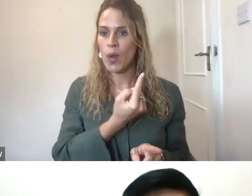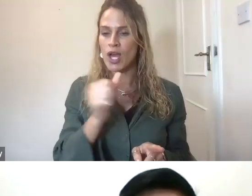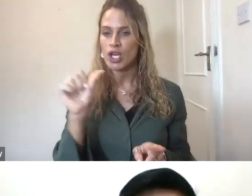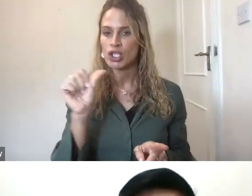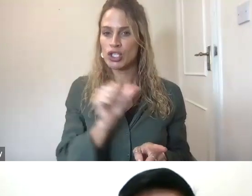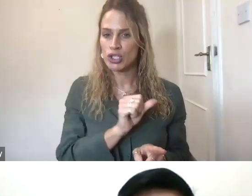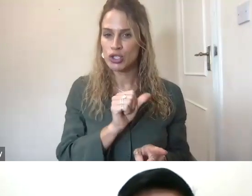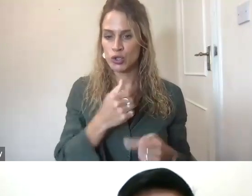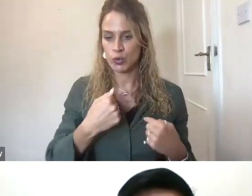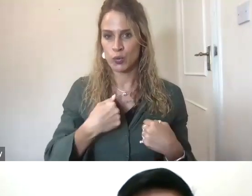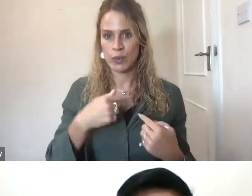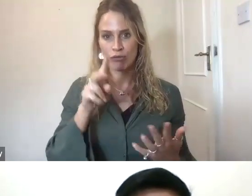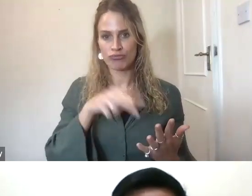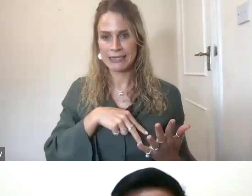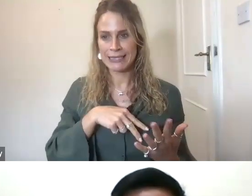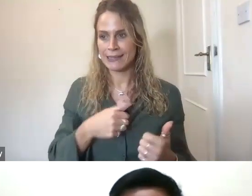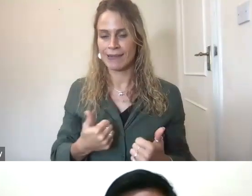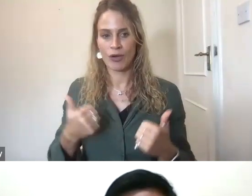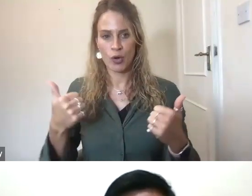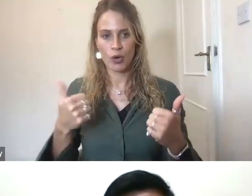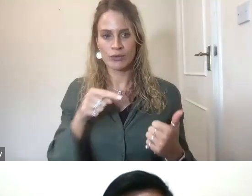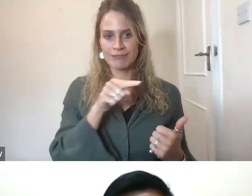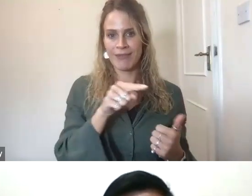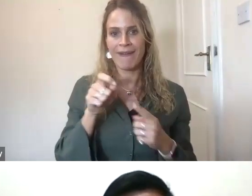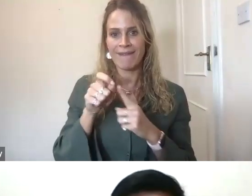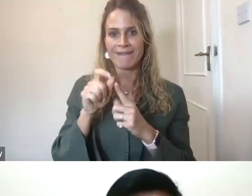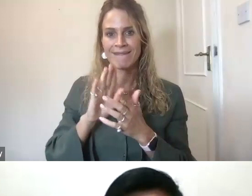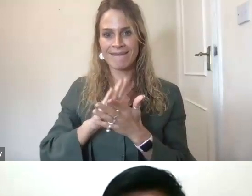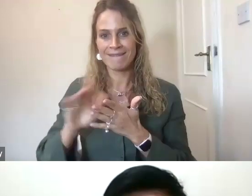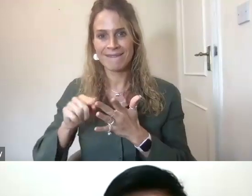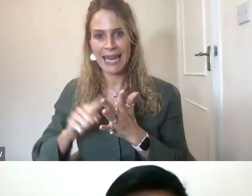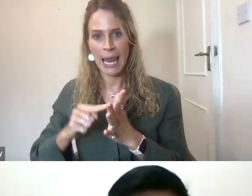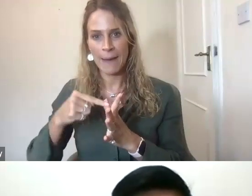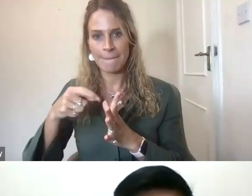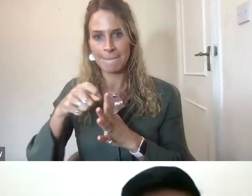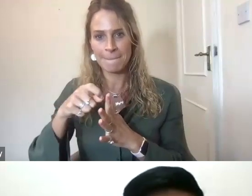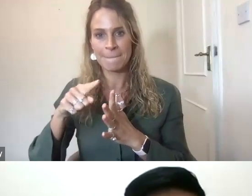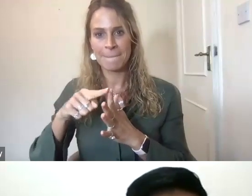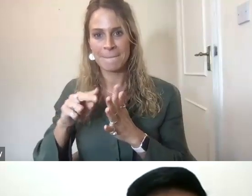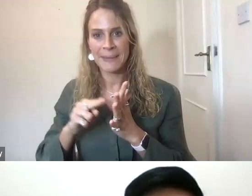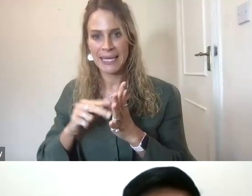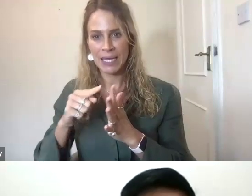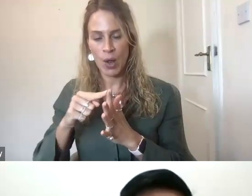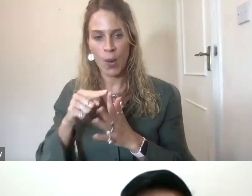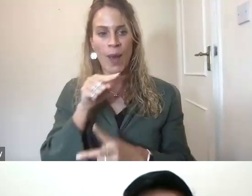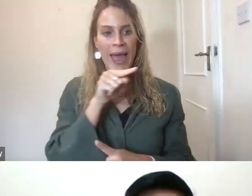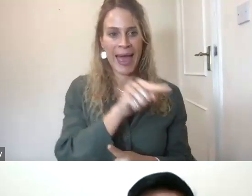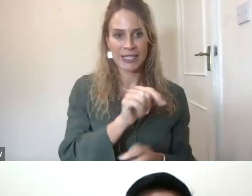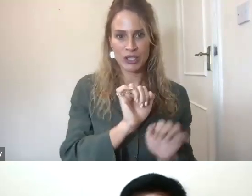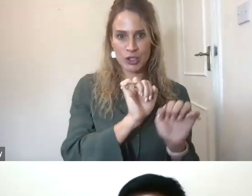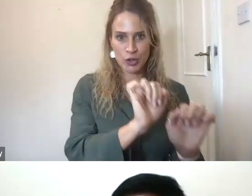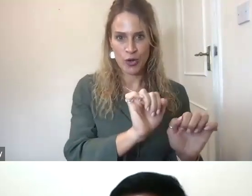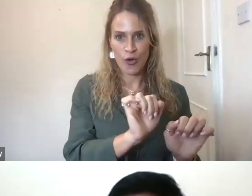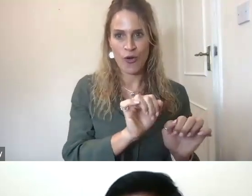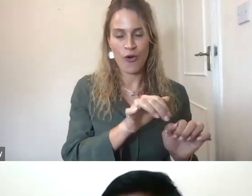poetry right now? So Thila, who should we be looking up? Who, obviously